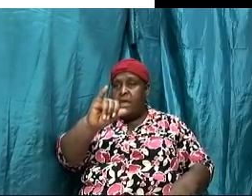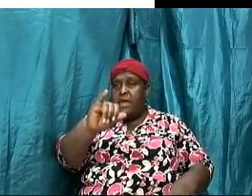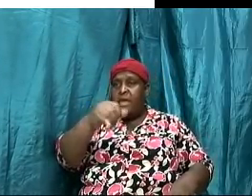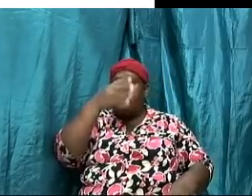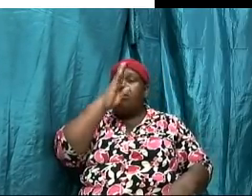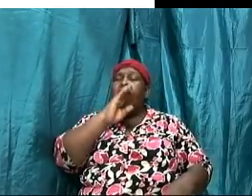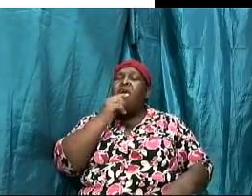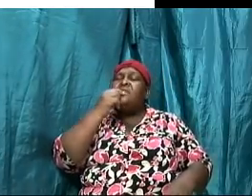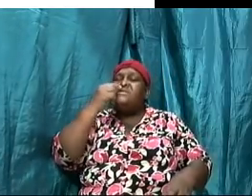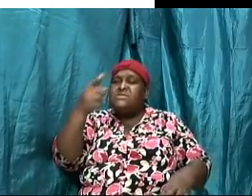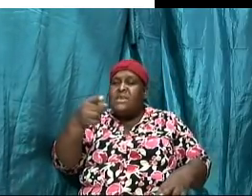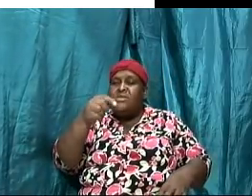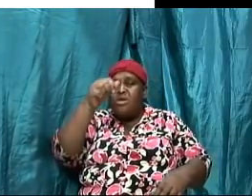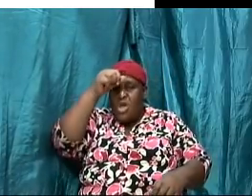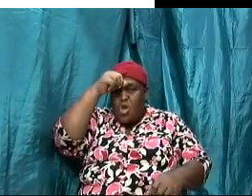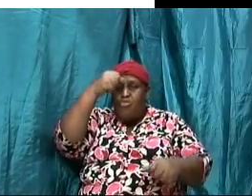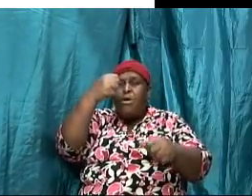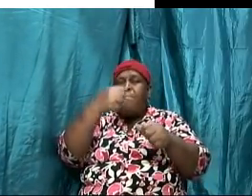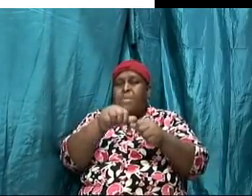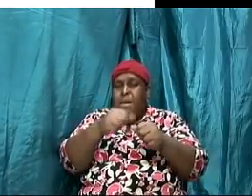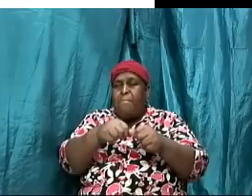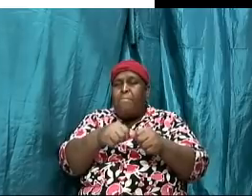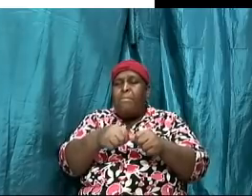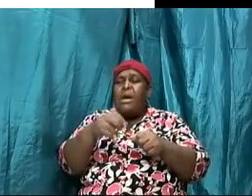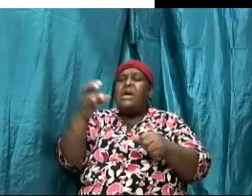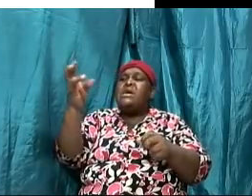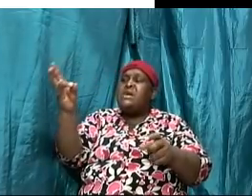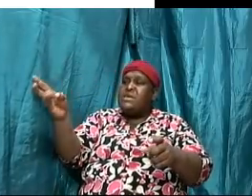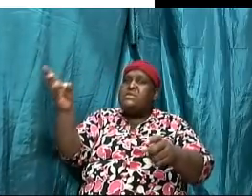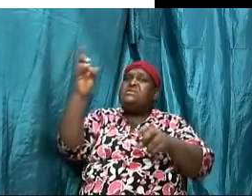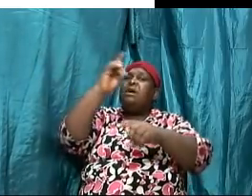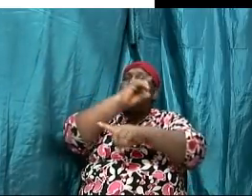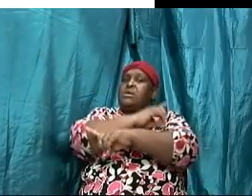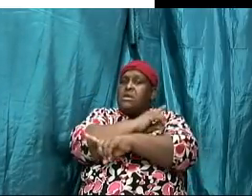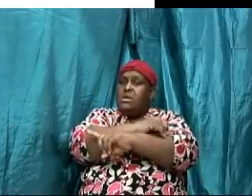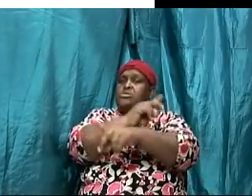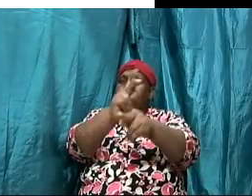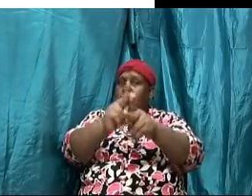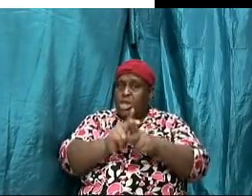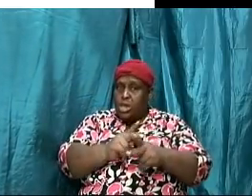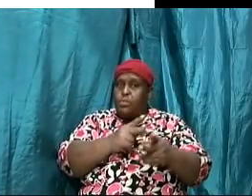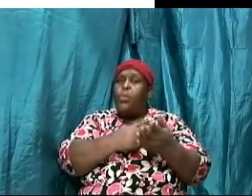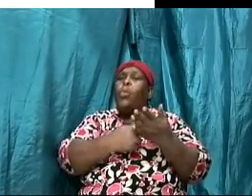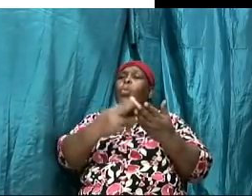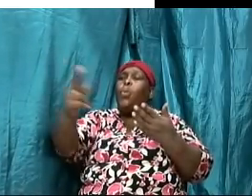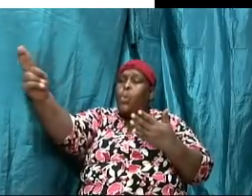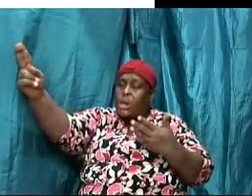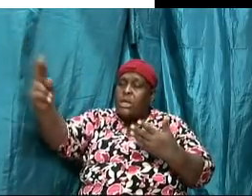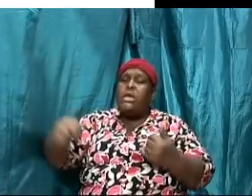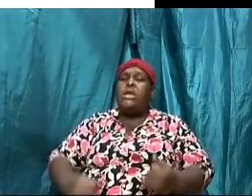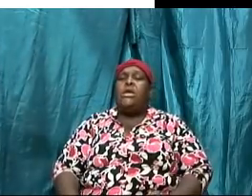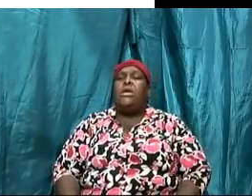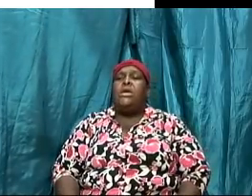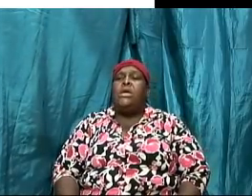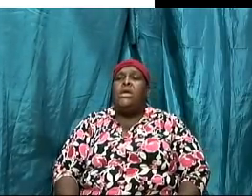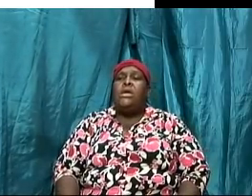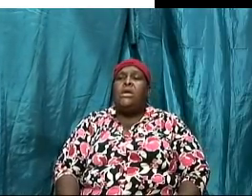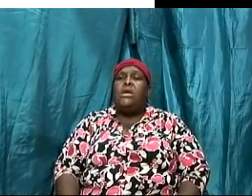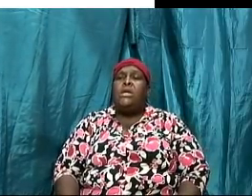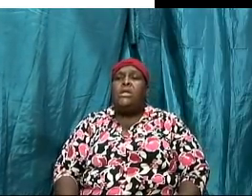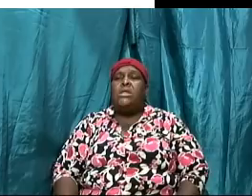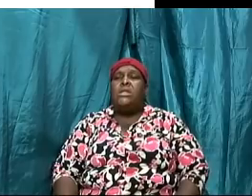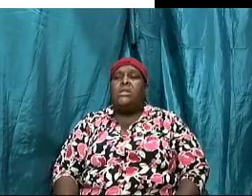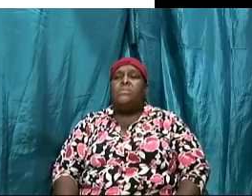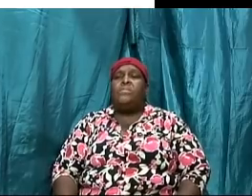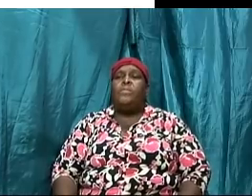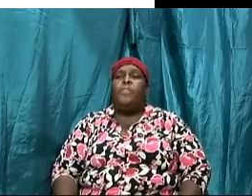holy. What should they remember? God is pointing them back to this event, because this was the first